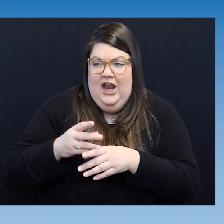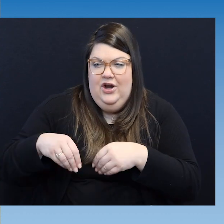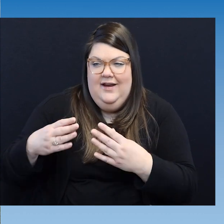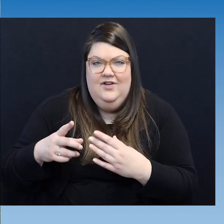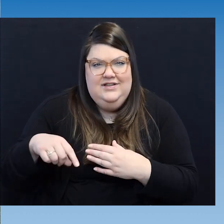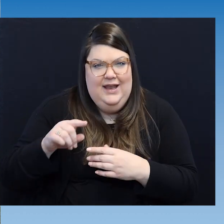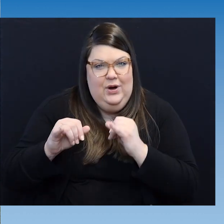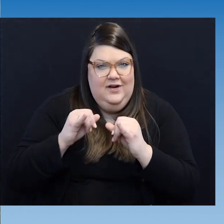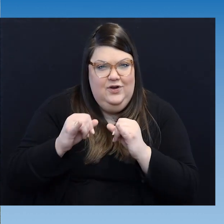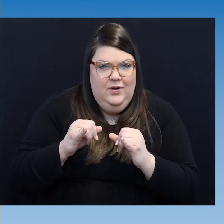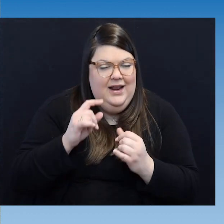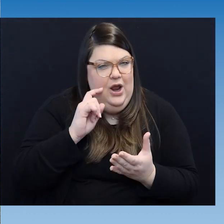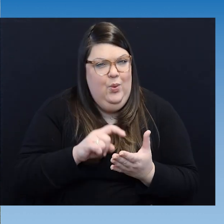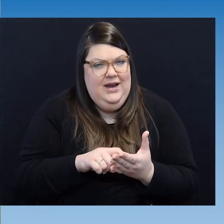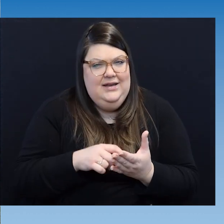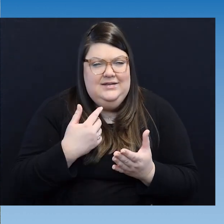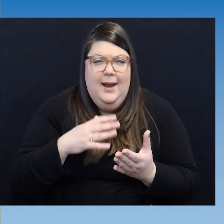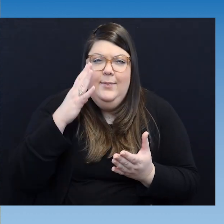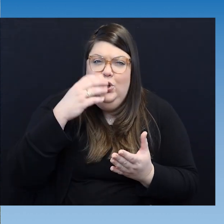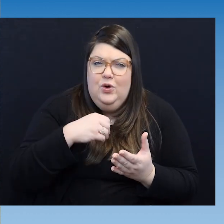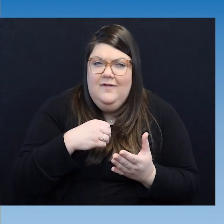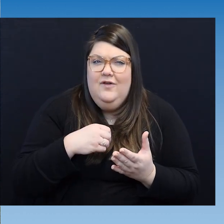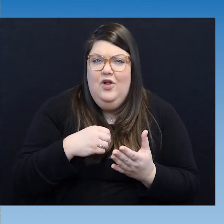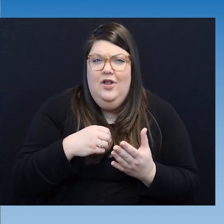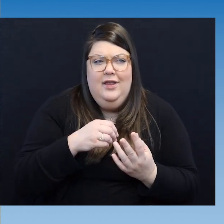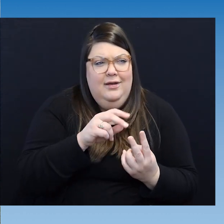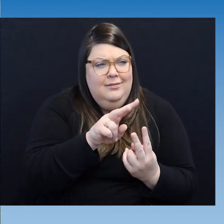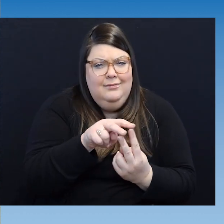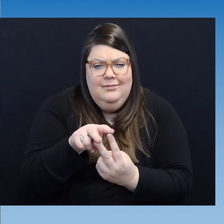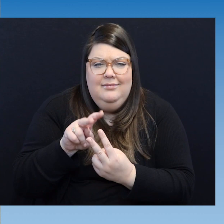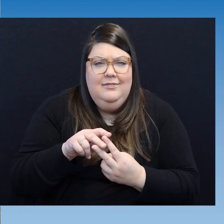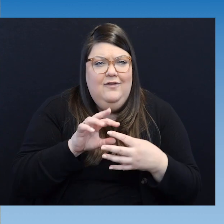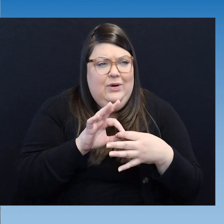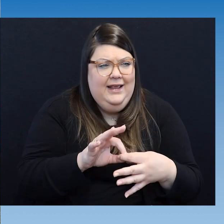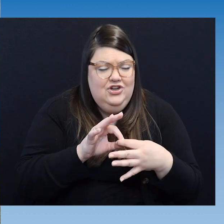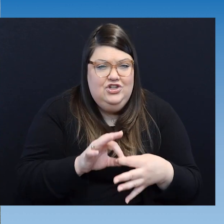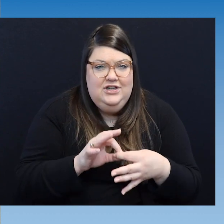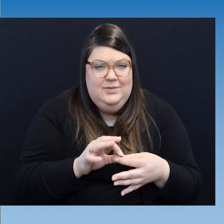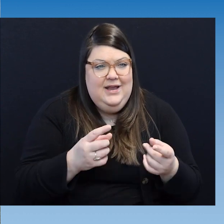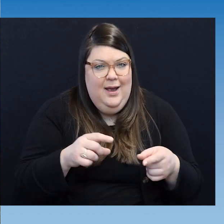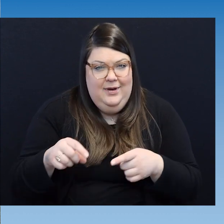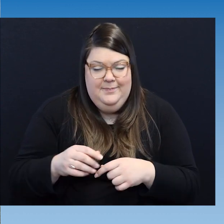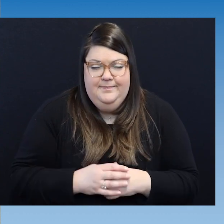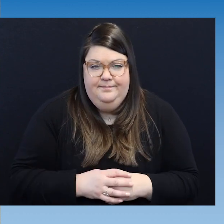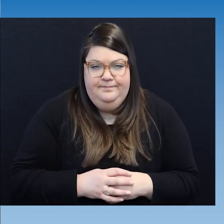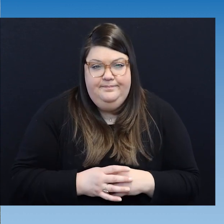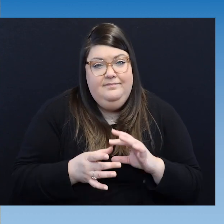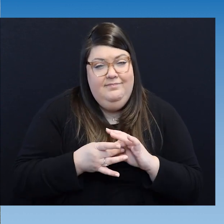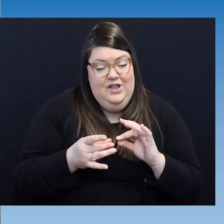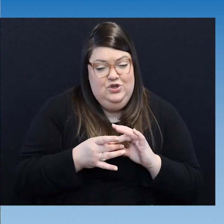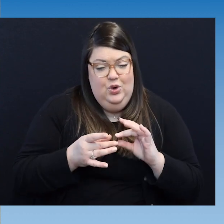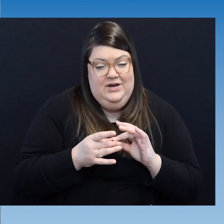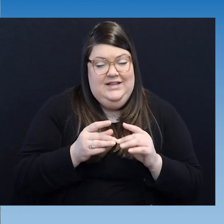a beautiful series of relationships unfold And the stories that the caregivers were telling